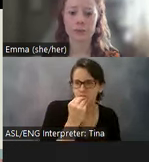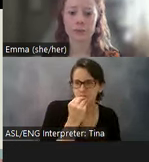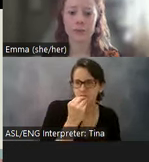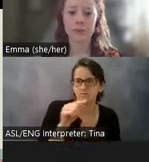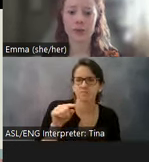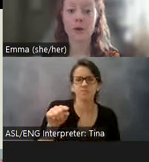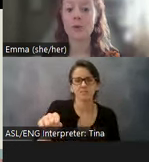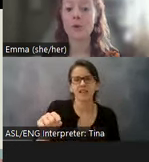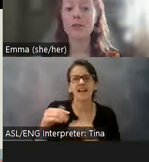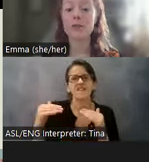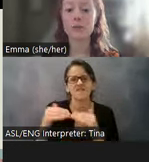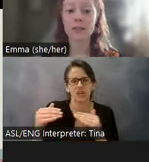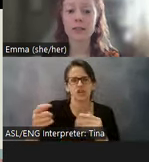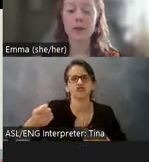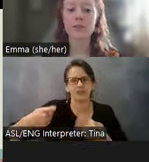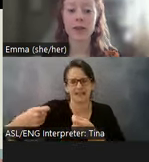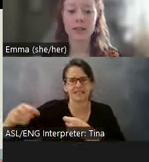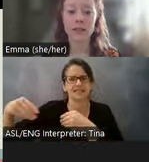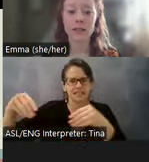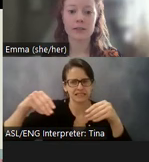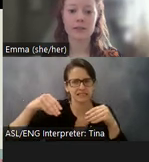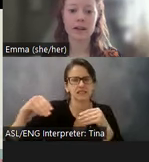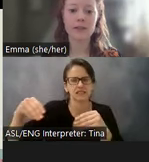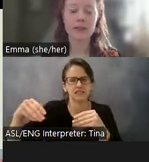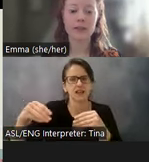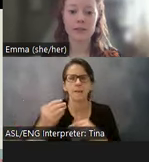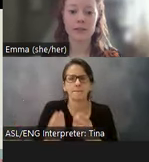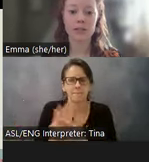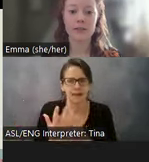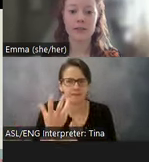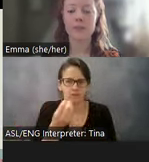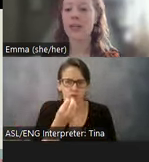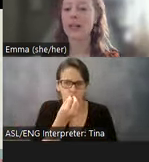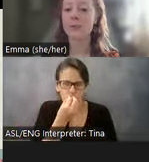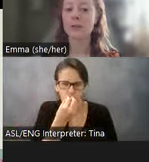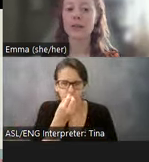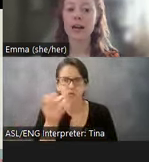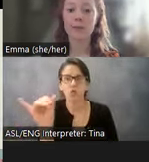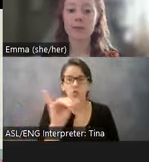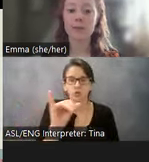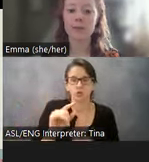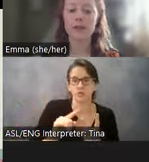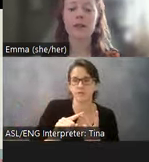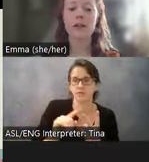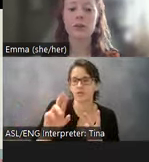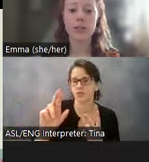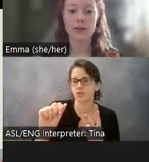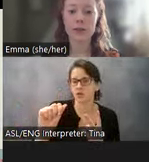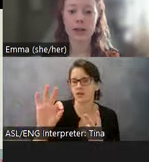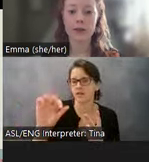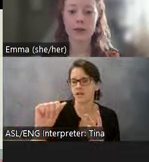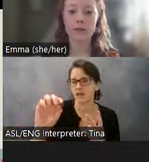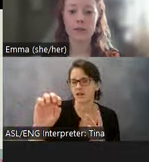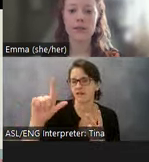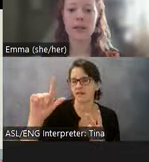food. We're also joined by the transplanter, Rafaela, an expert in compost,